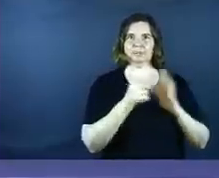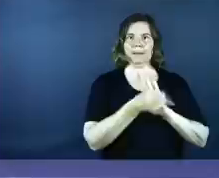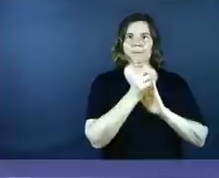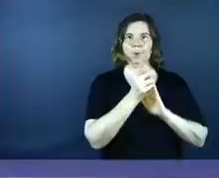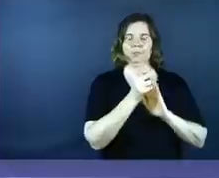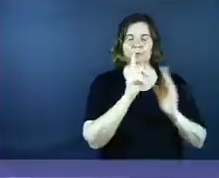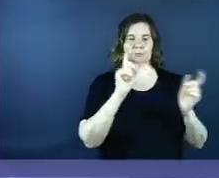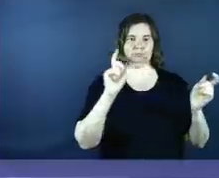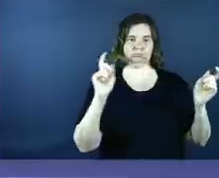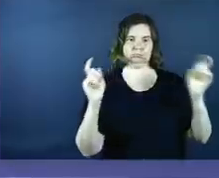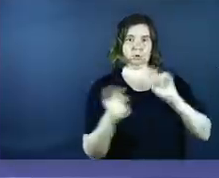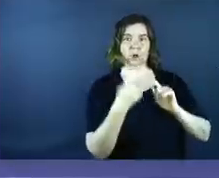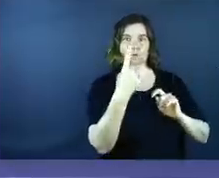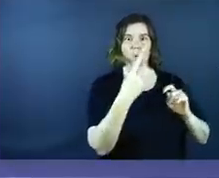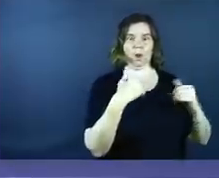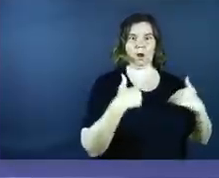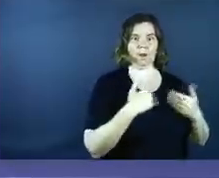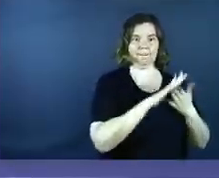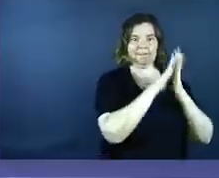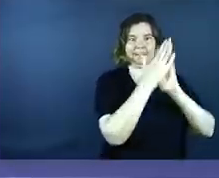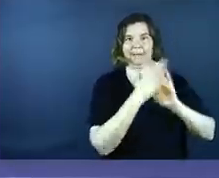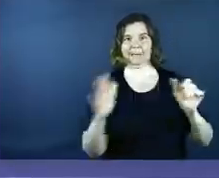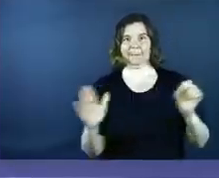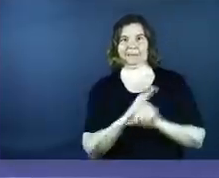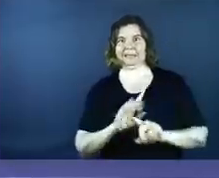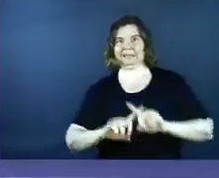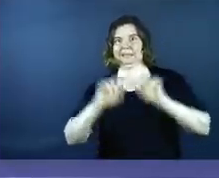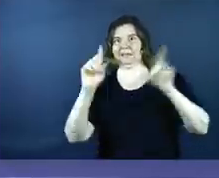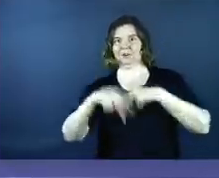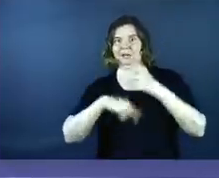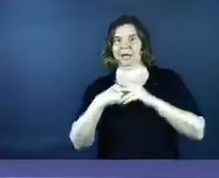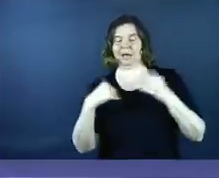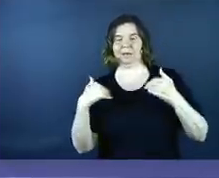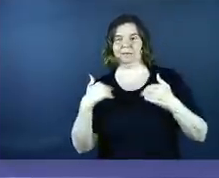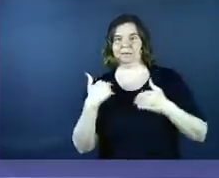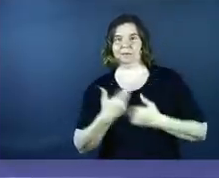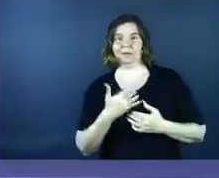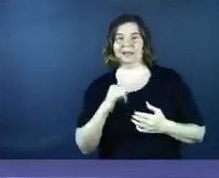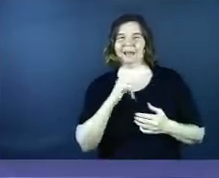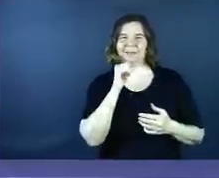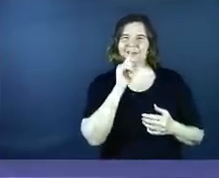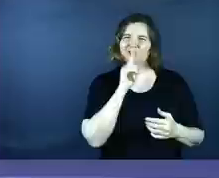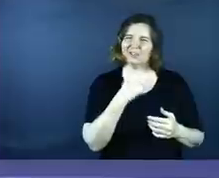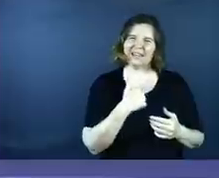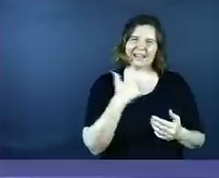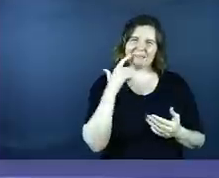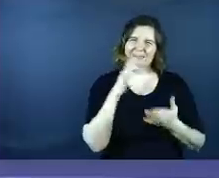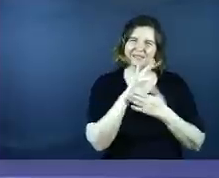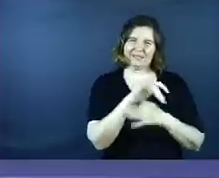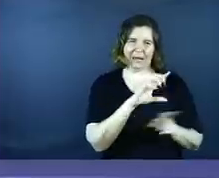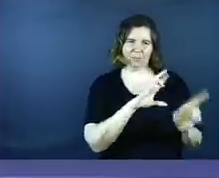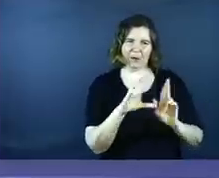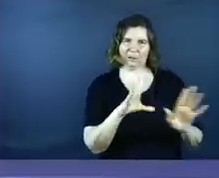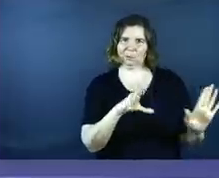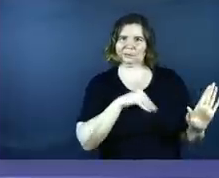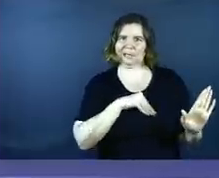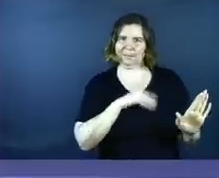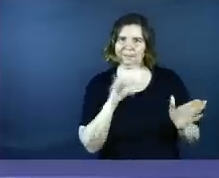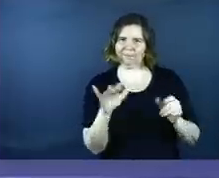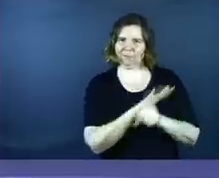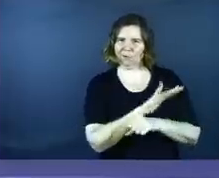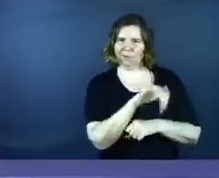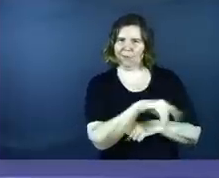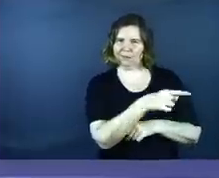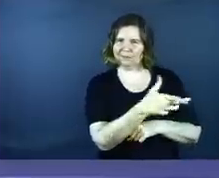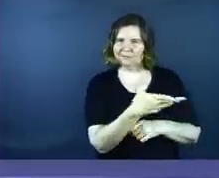moments of one organism becoming a completely different kind of organism. And I'm not sure that I'm in a place where I'm ready to swallow